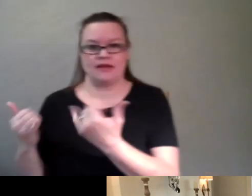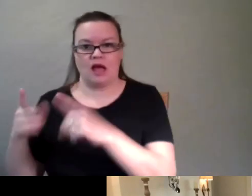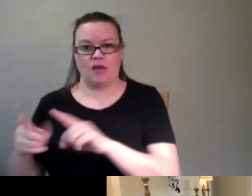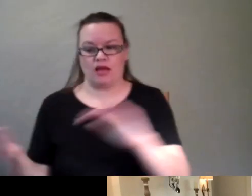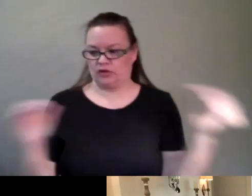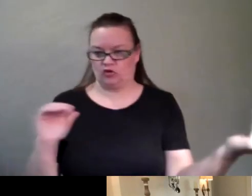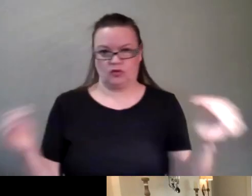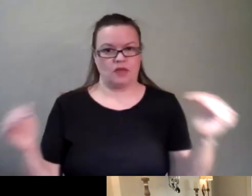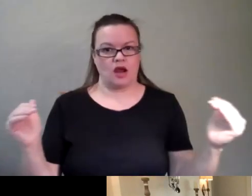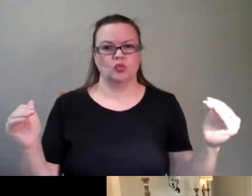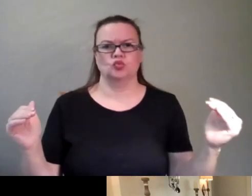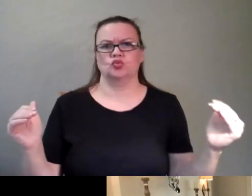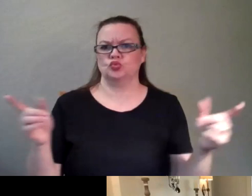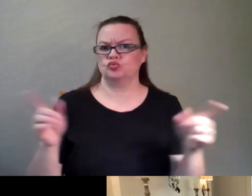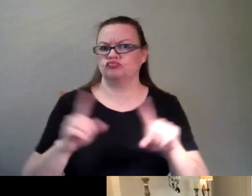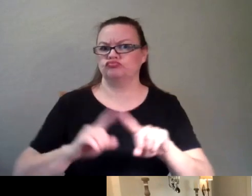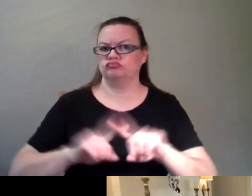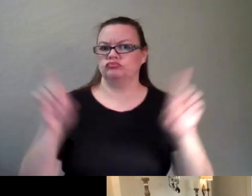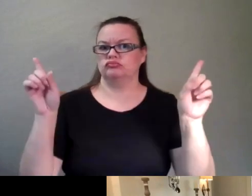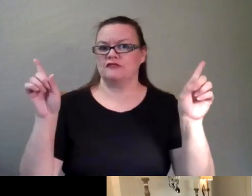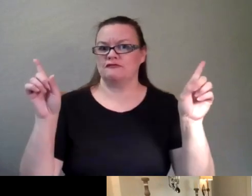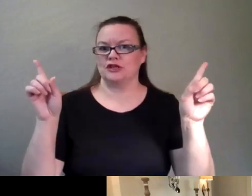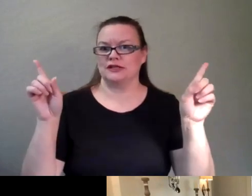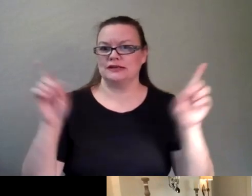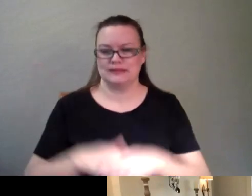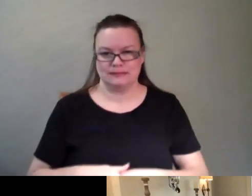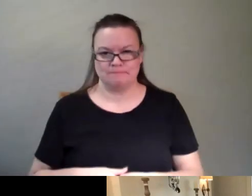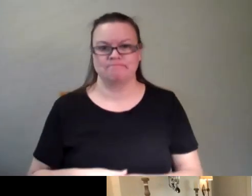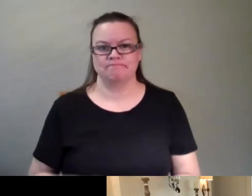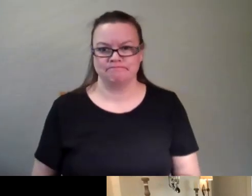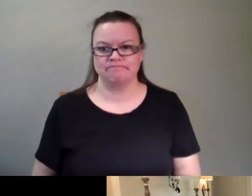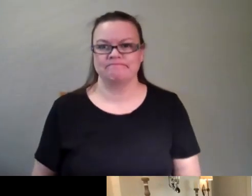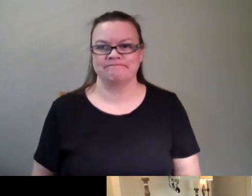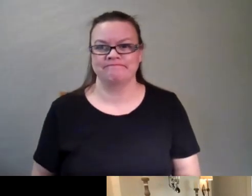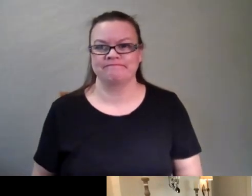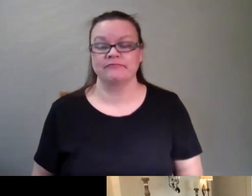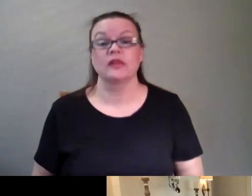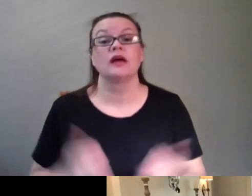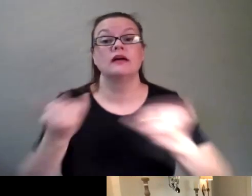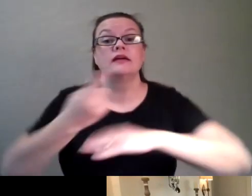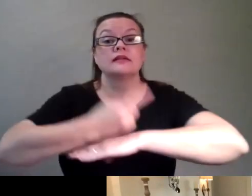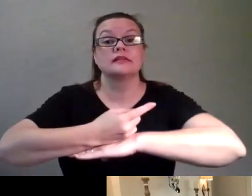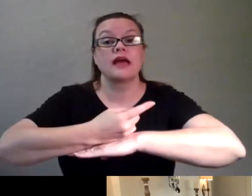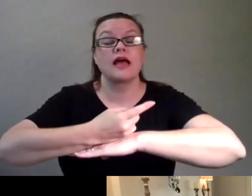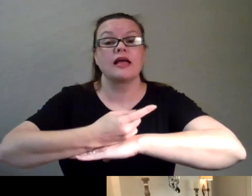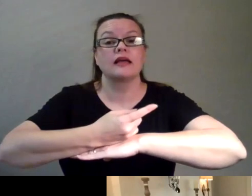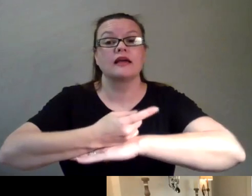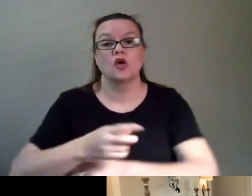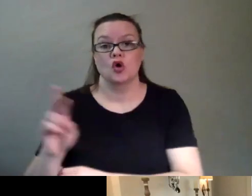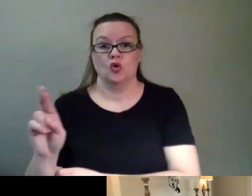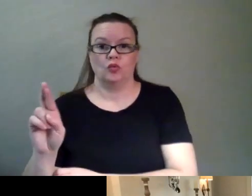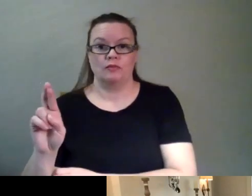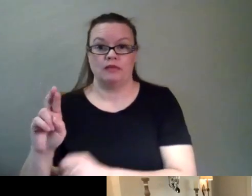system is that you have basically in a primary today, about 20% of Republicans voting in